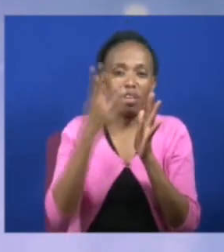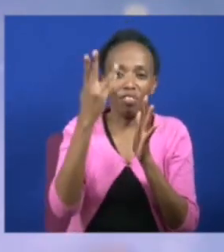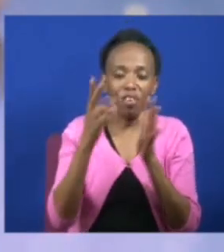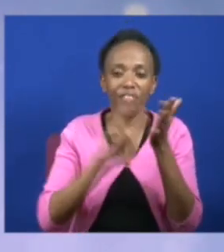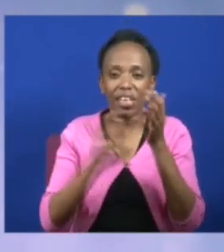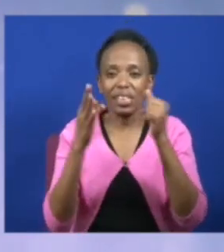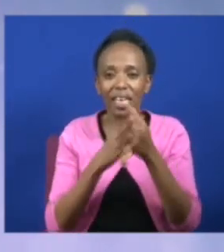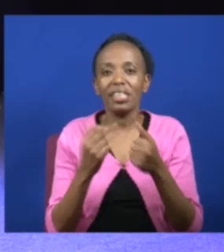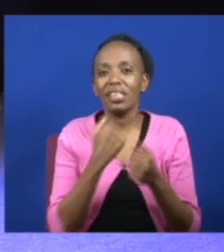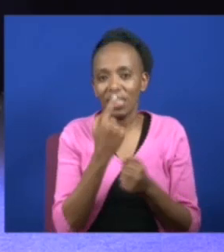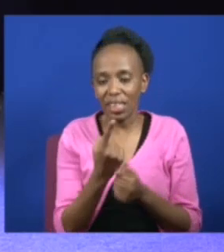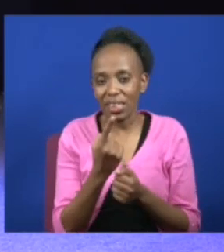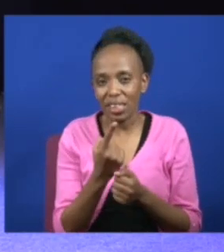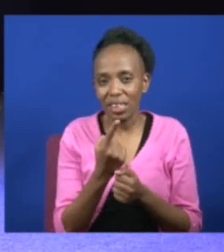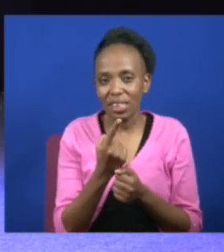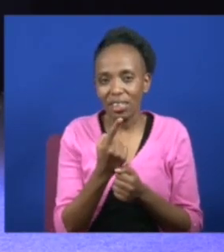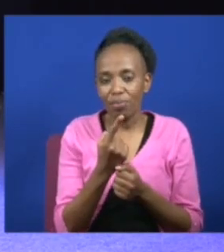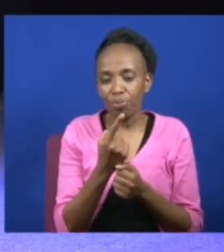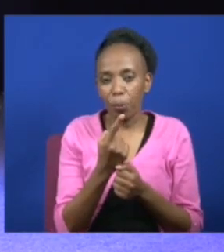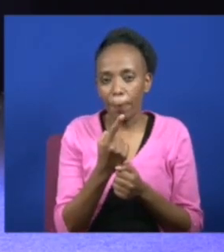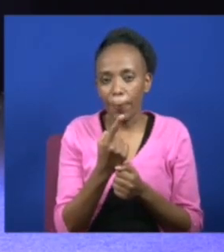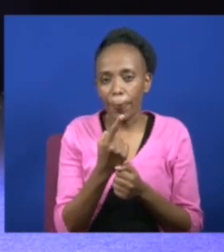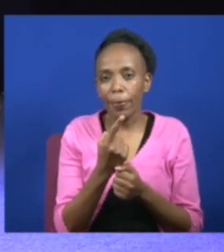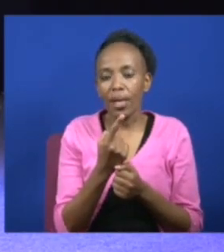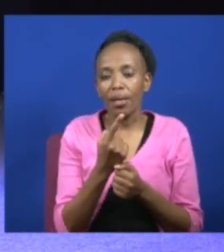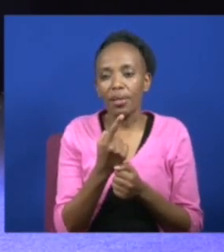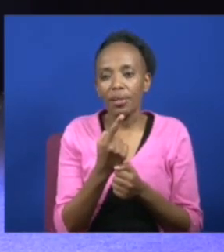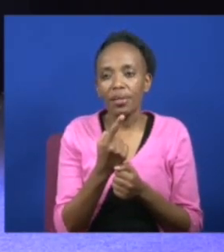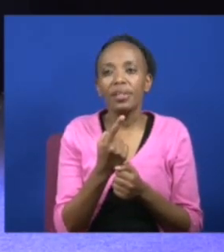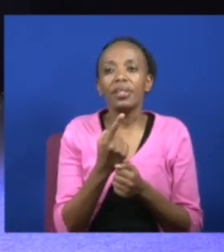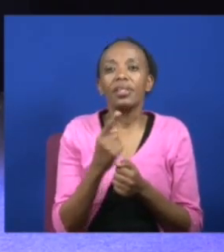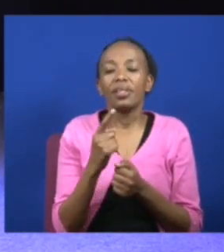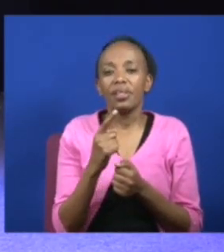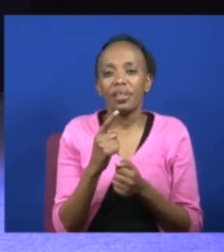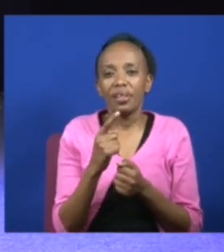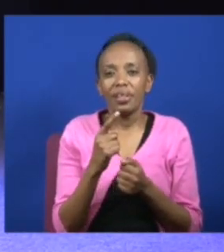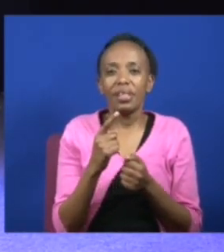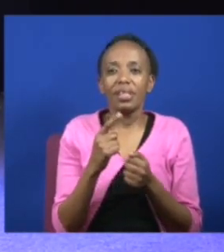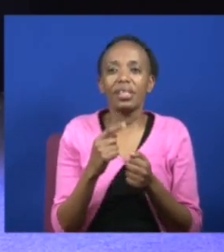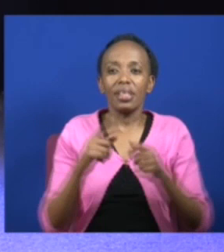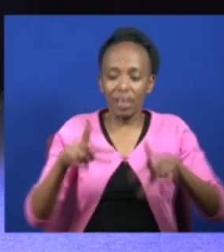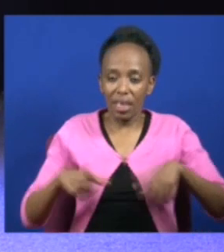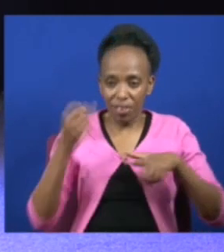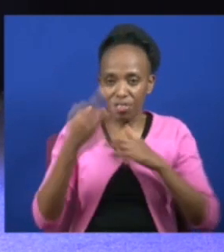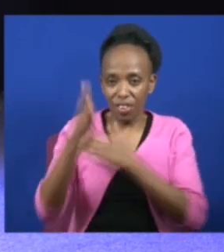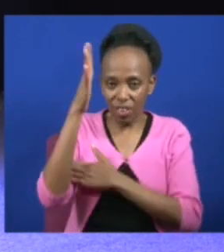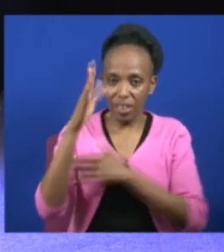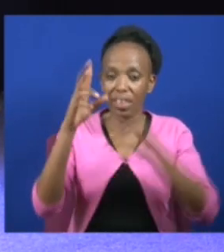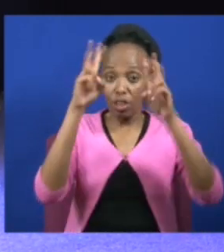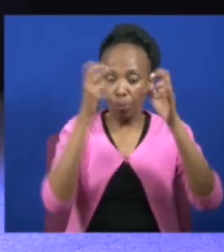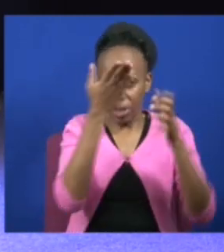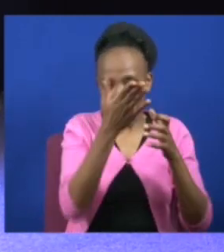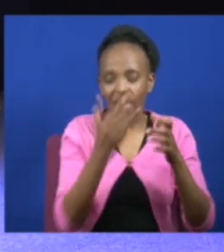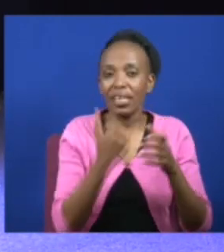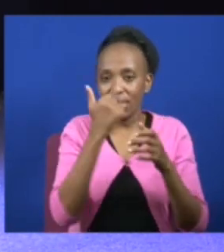tells us in the and the subheading of 1 Peter 4:8 is living for God. And